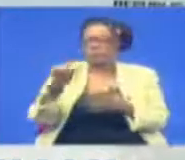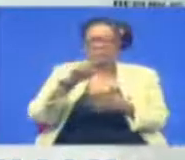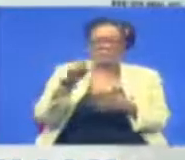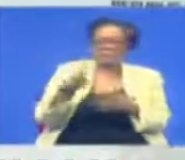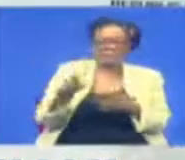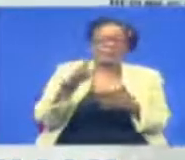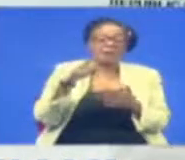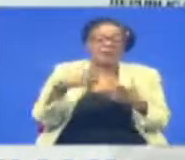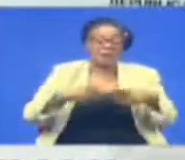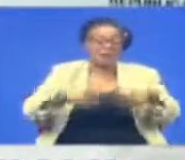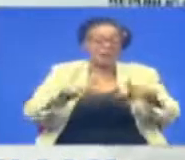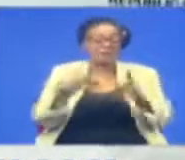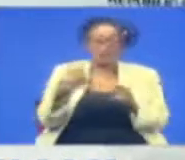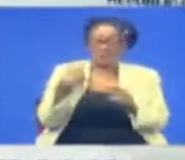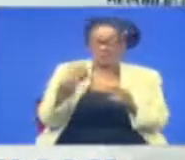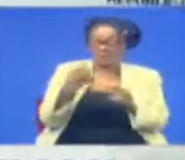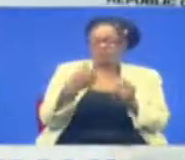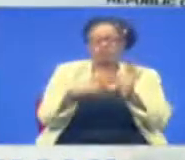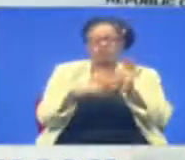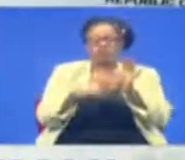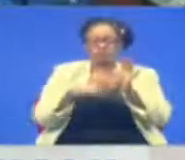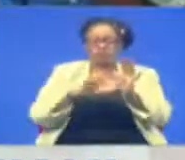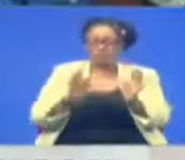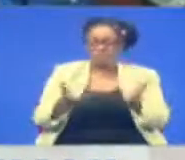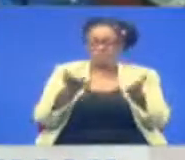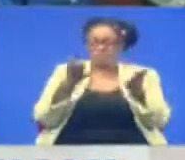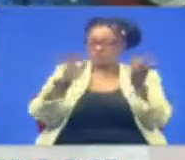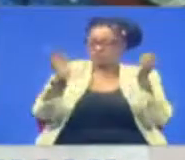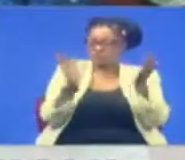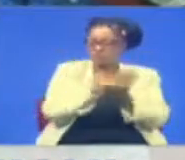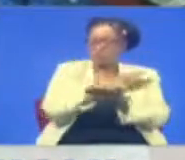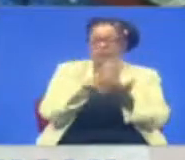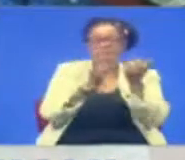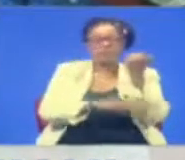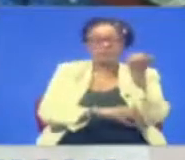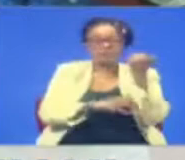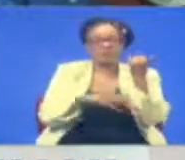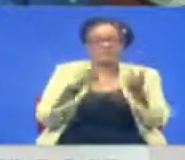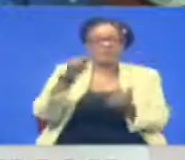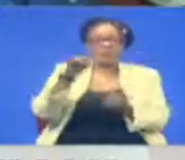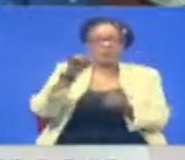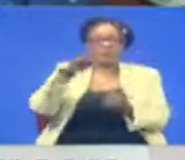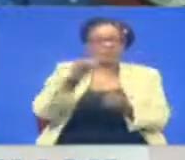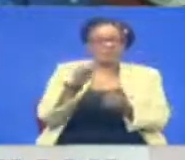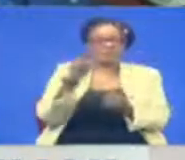translate into alleviating poverty at the grassroots. Nayoma Sampau, NTV.